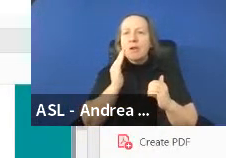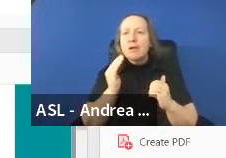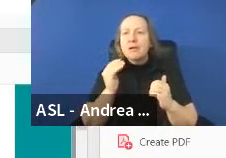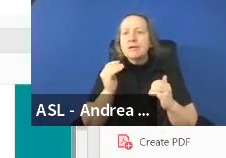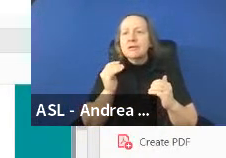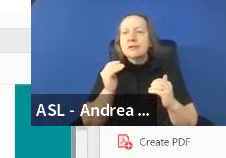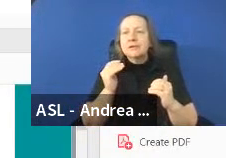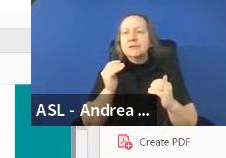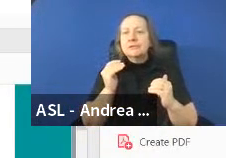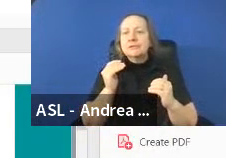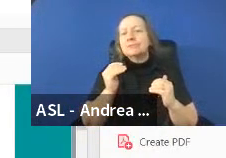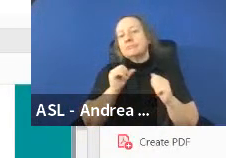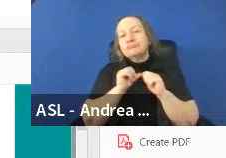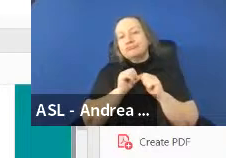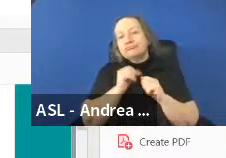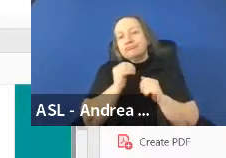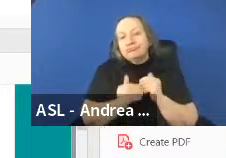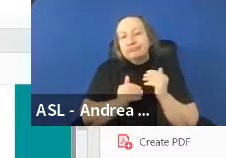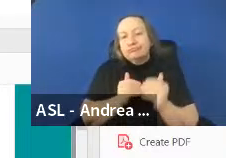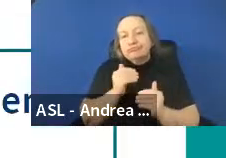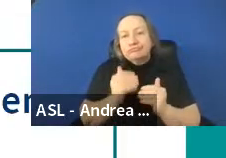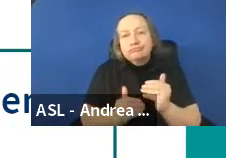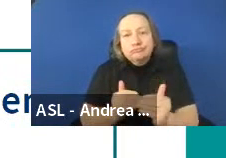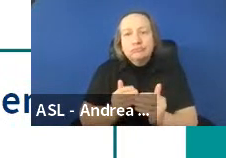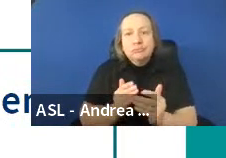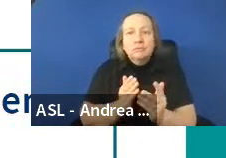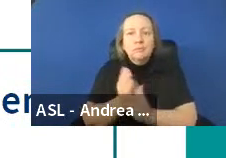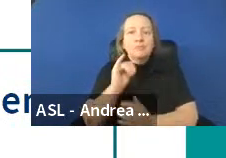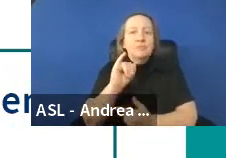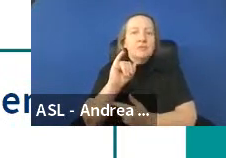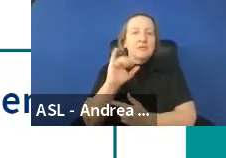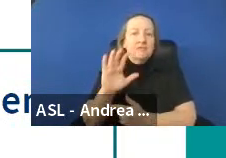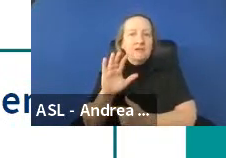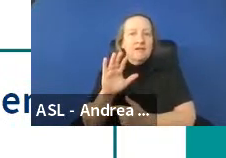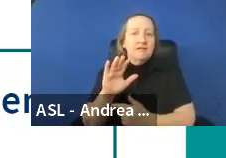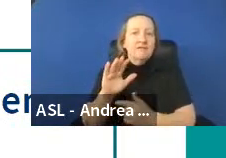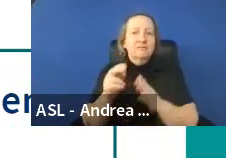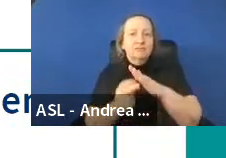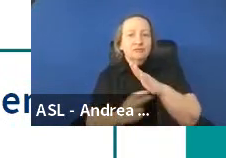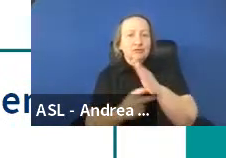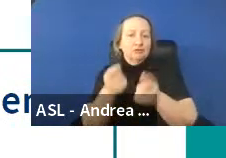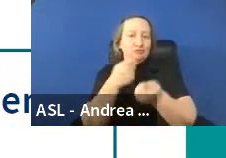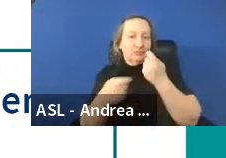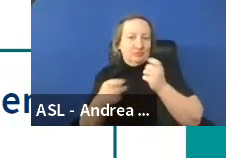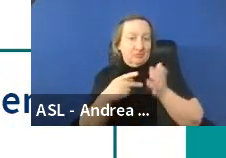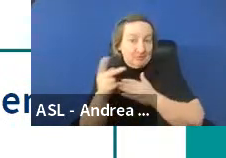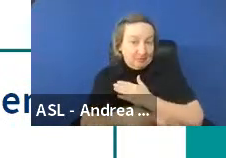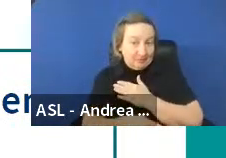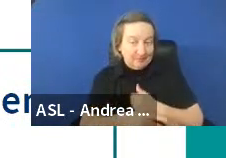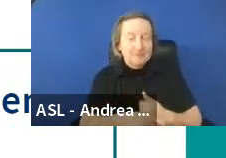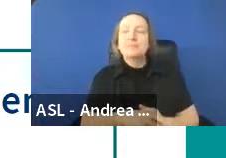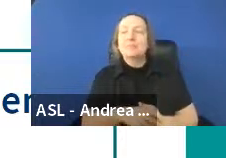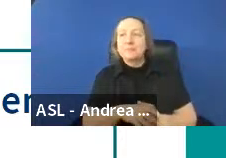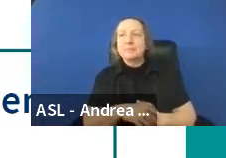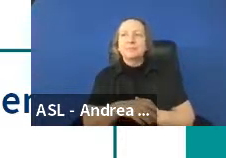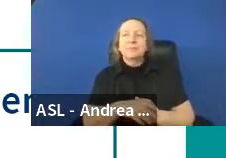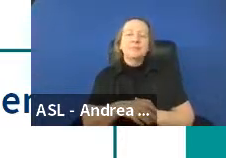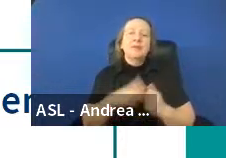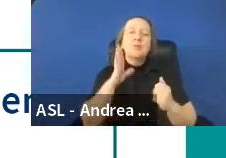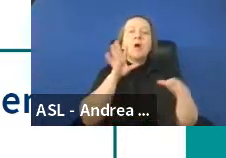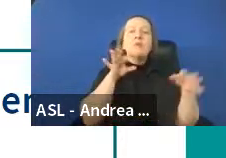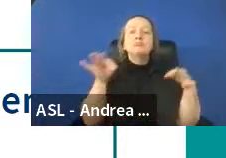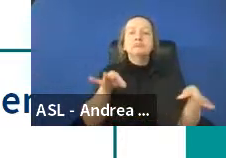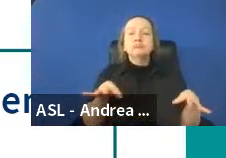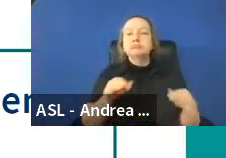the Interstate Bridge Replacement Program. I'm going to provide for you some instructions about